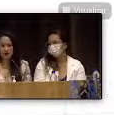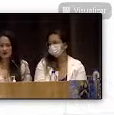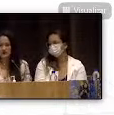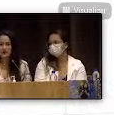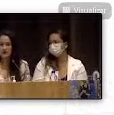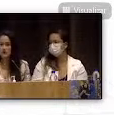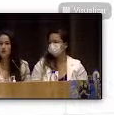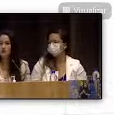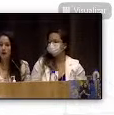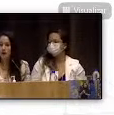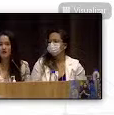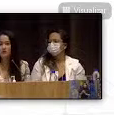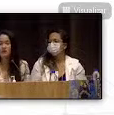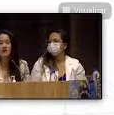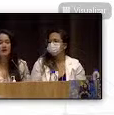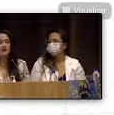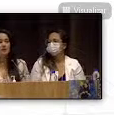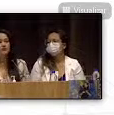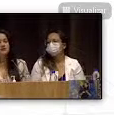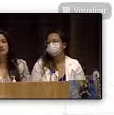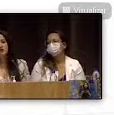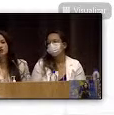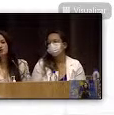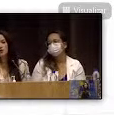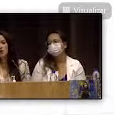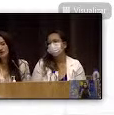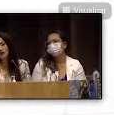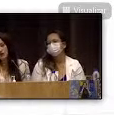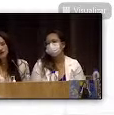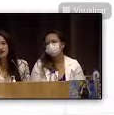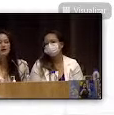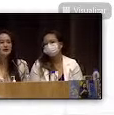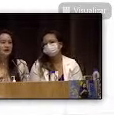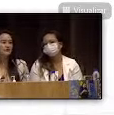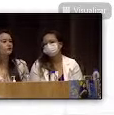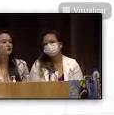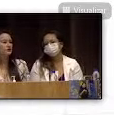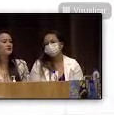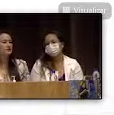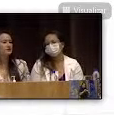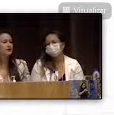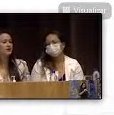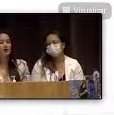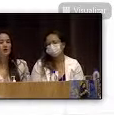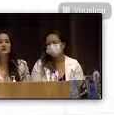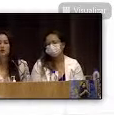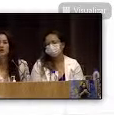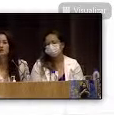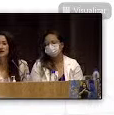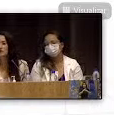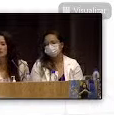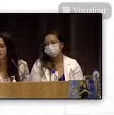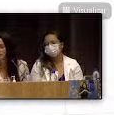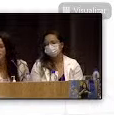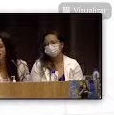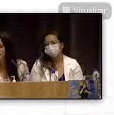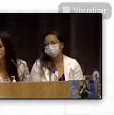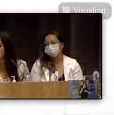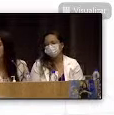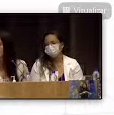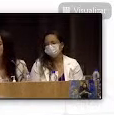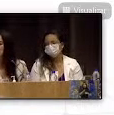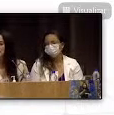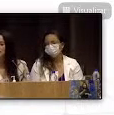the other SUS consultations were kept, and we concentrated